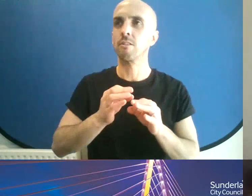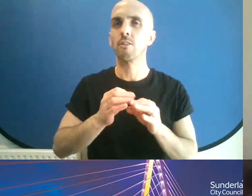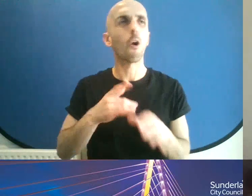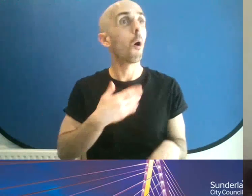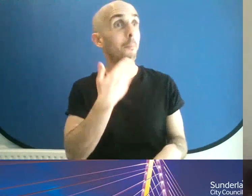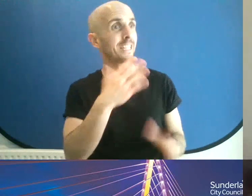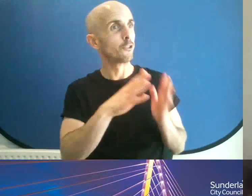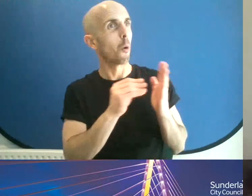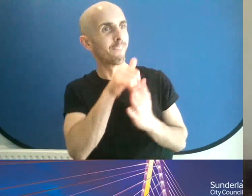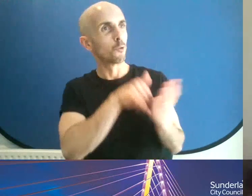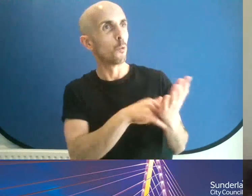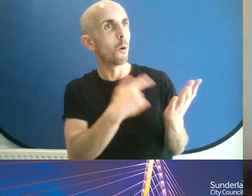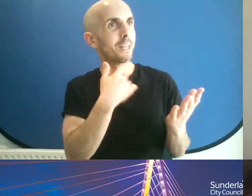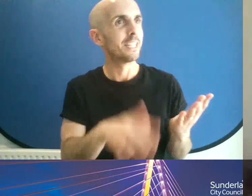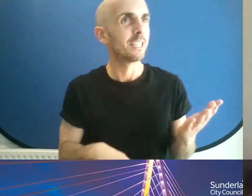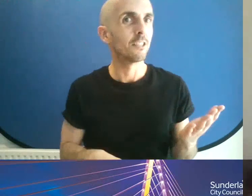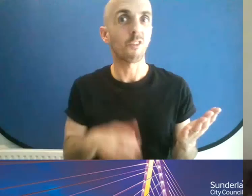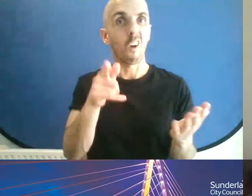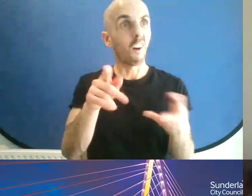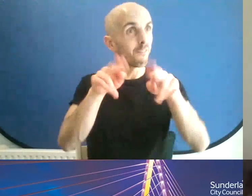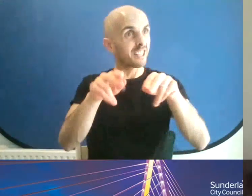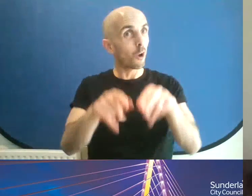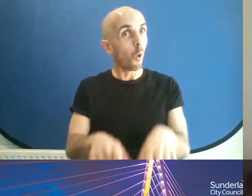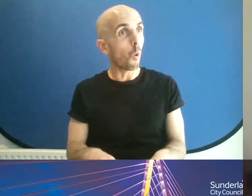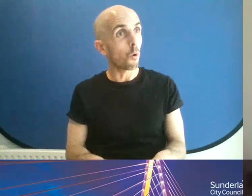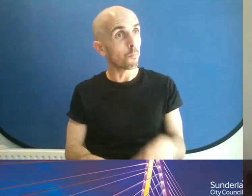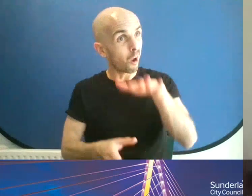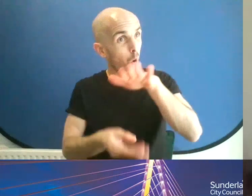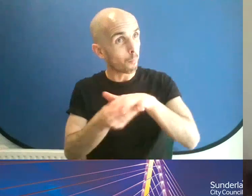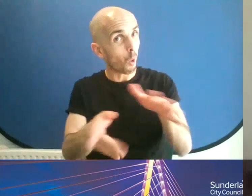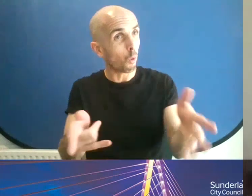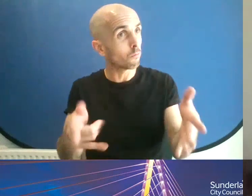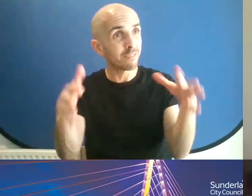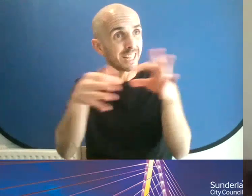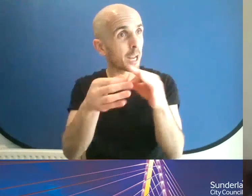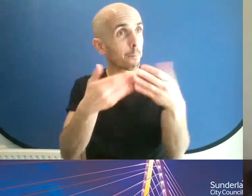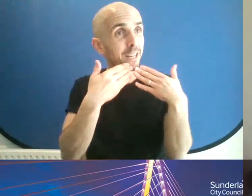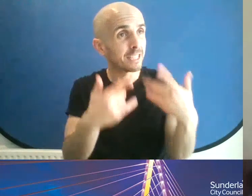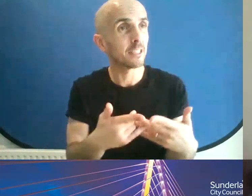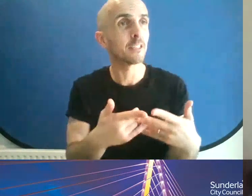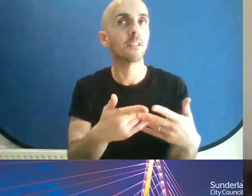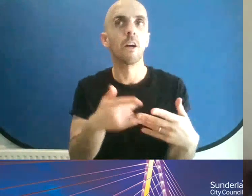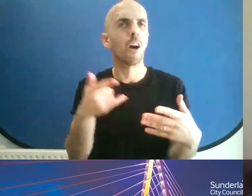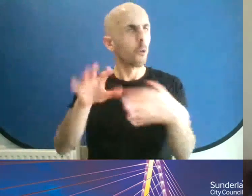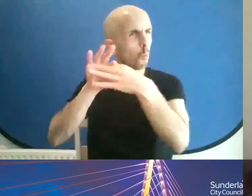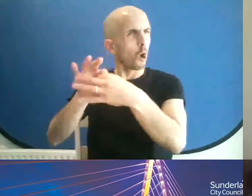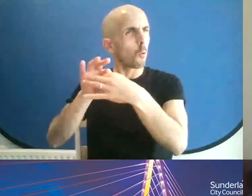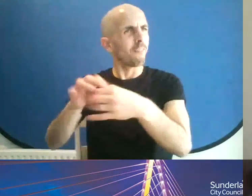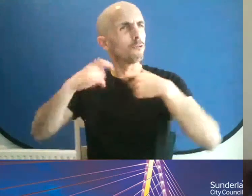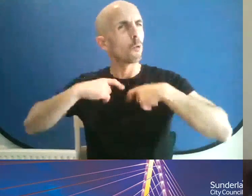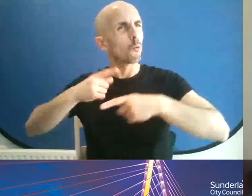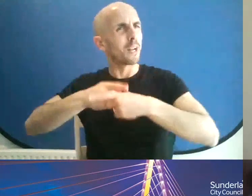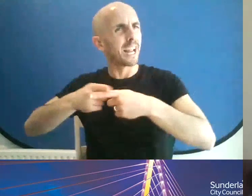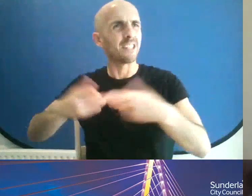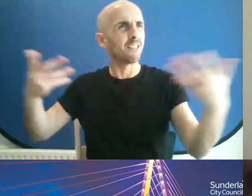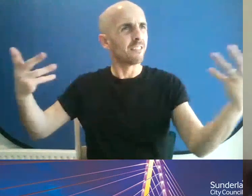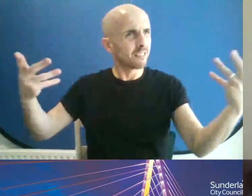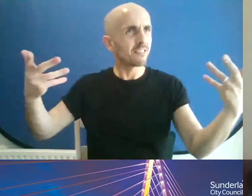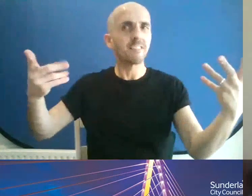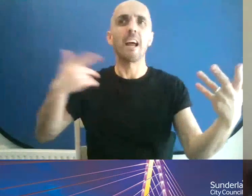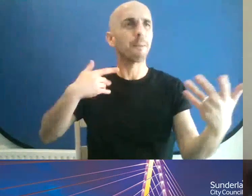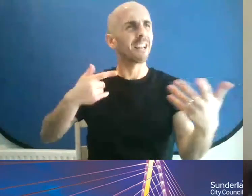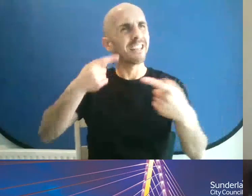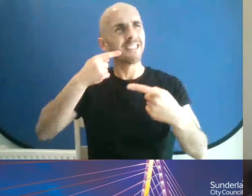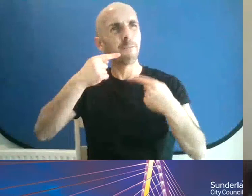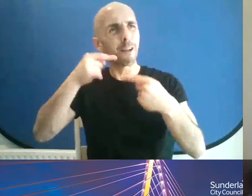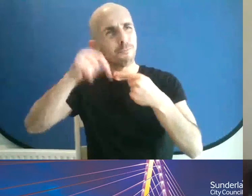and the presentations and the video. And absolutely, we work with Social Work England to make sure that they're available. We've committed in the North East to